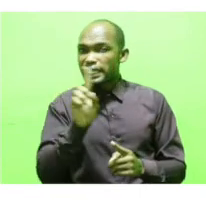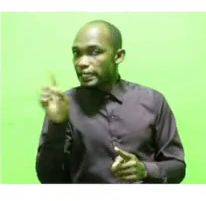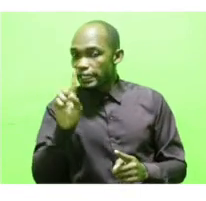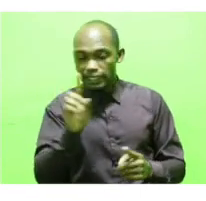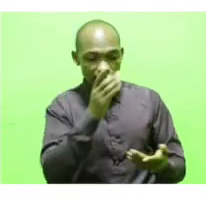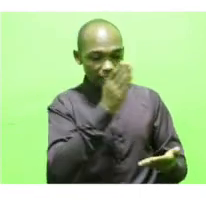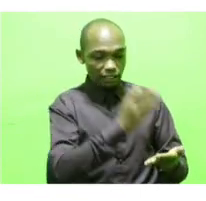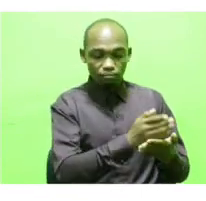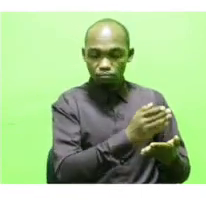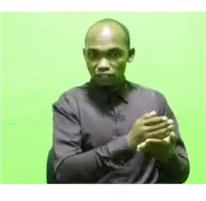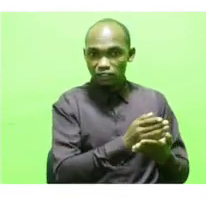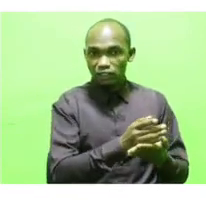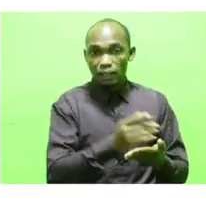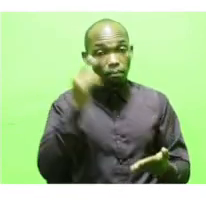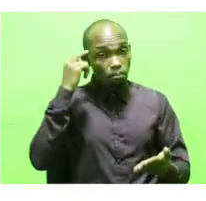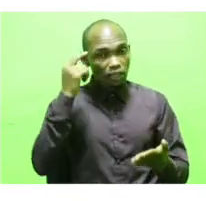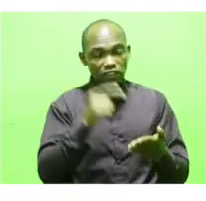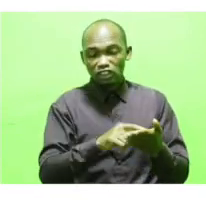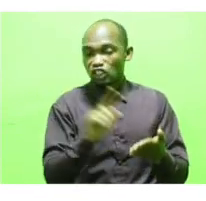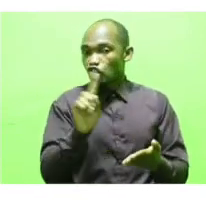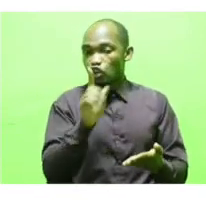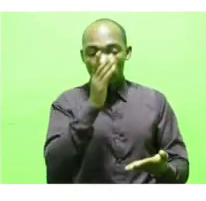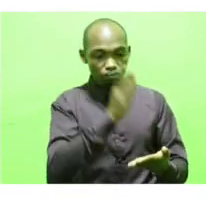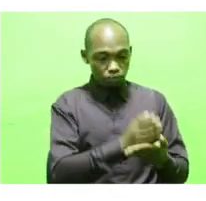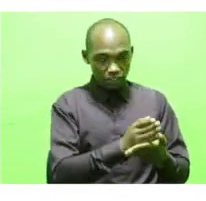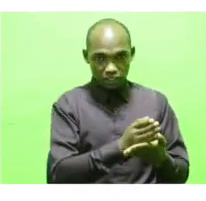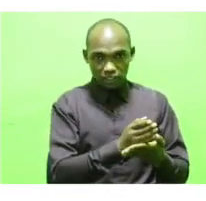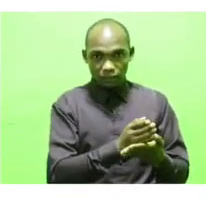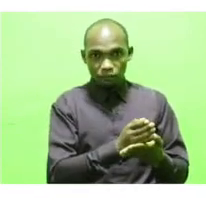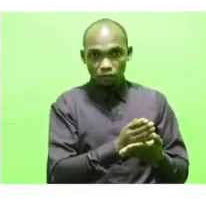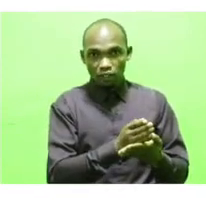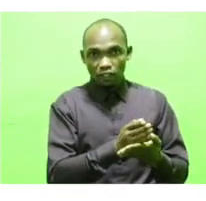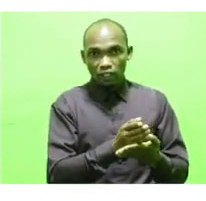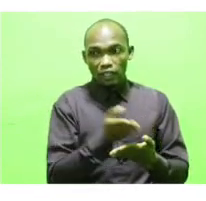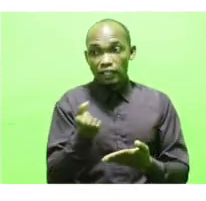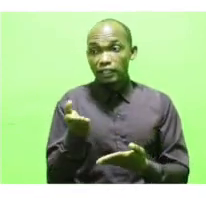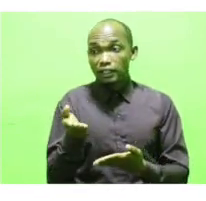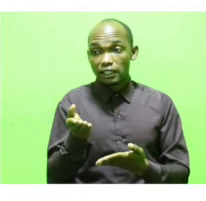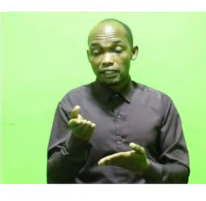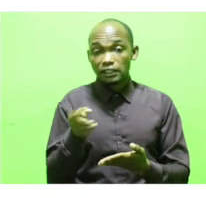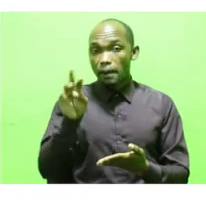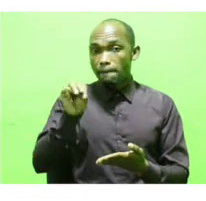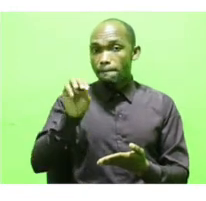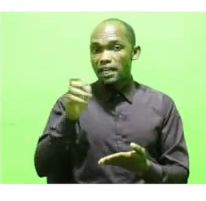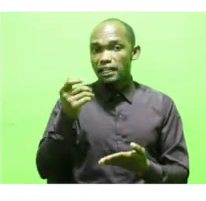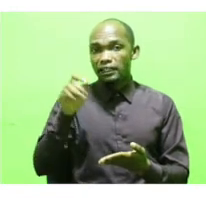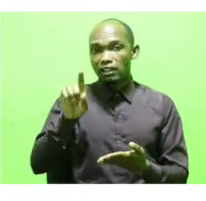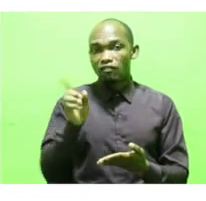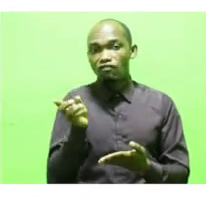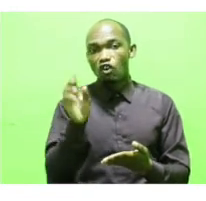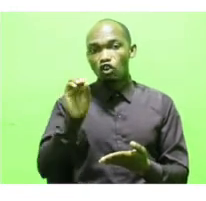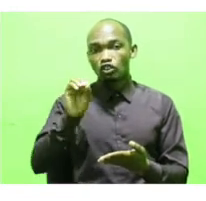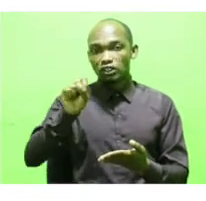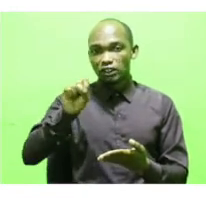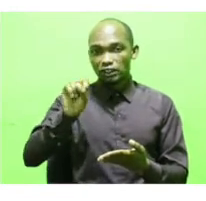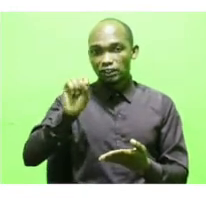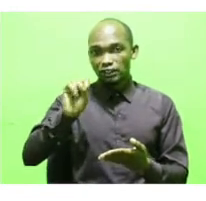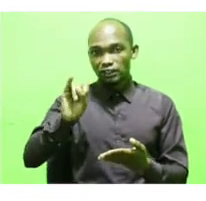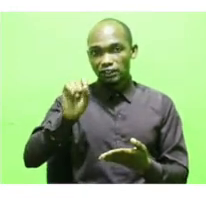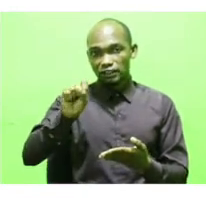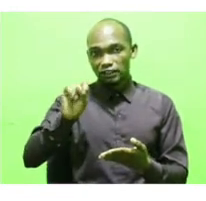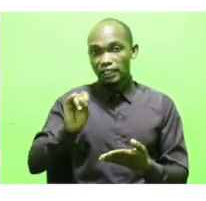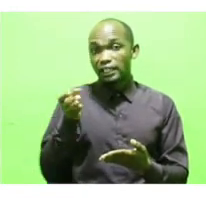that it means it's not completed. But metamorphosis means changes. So